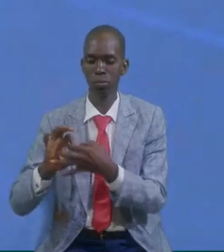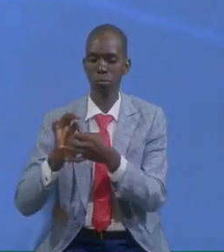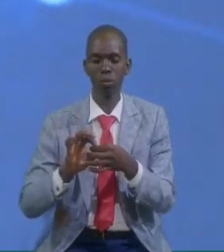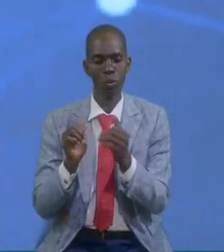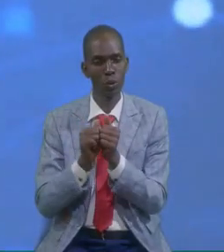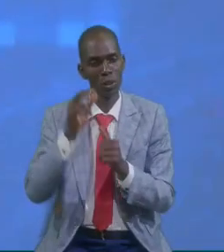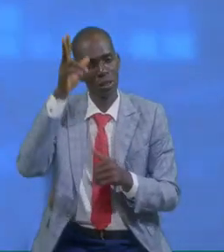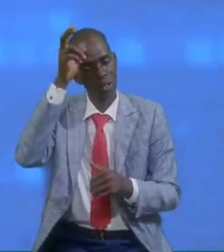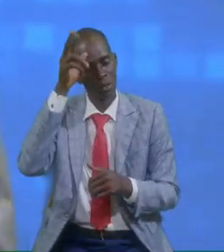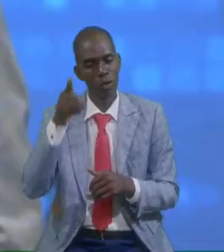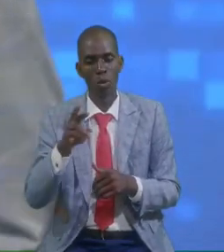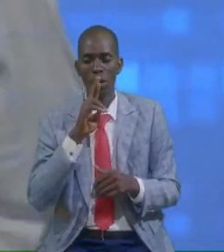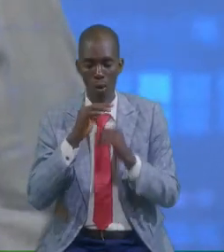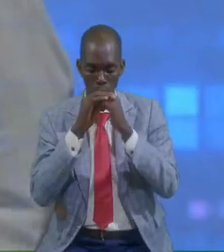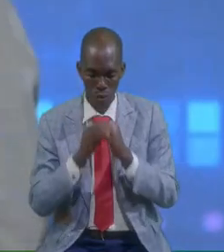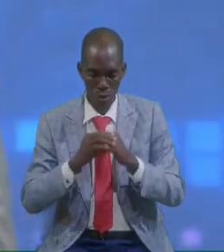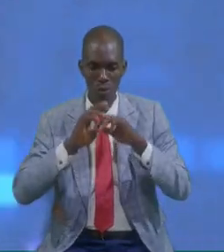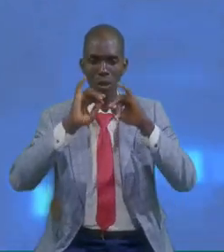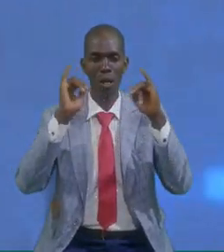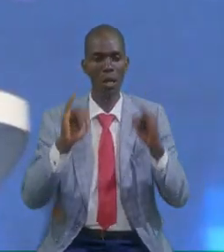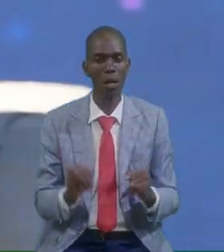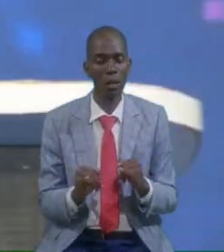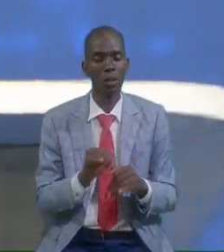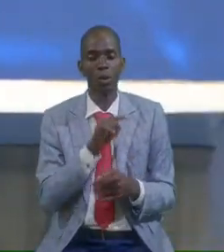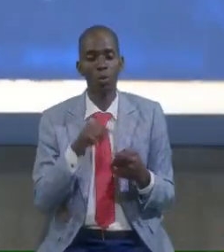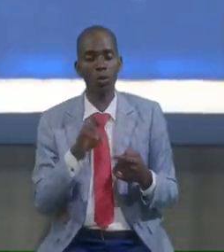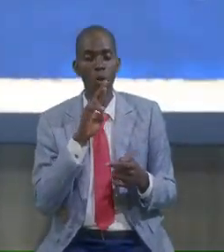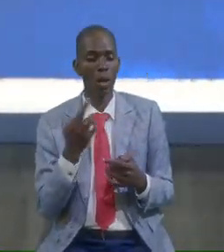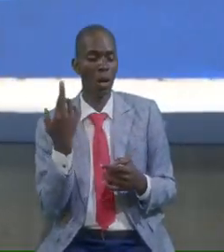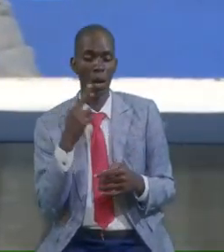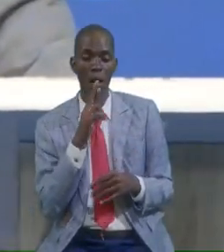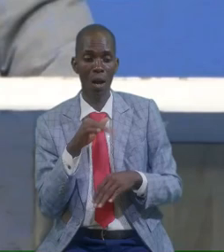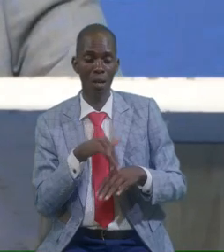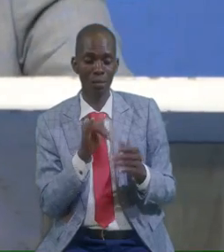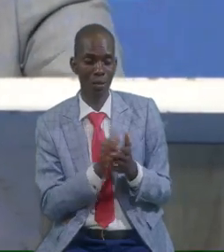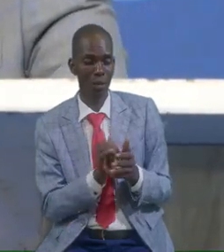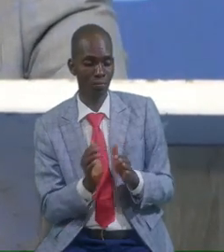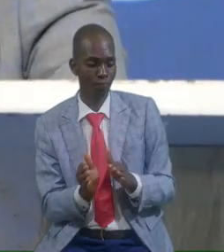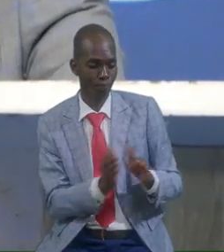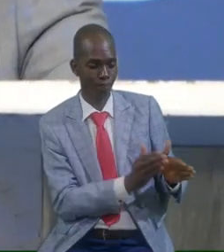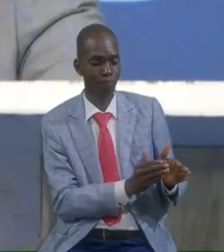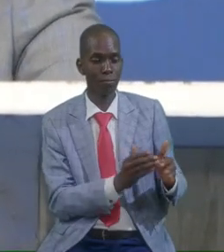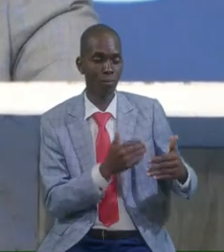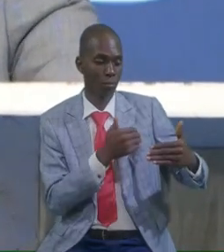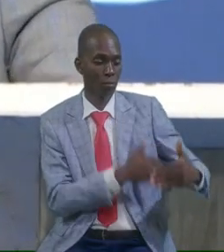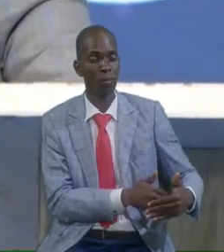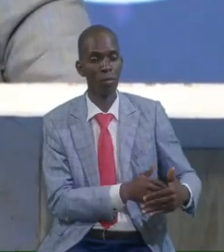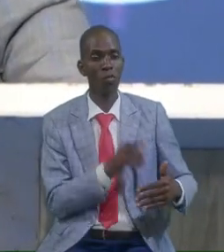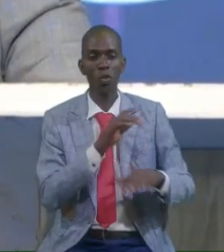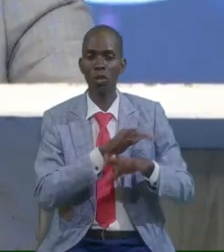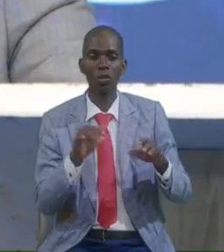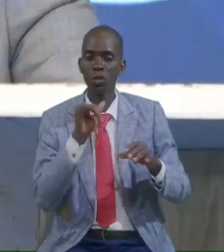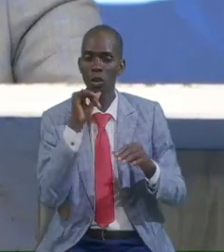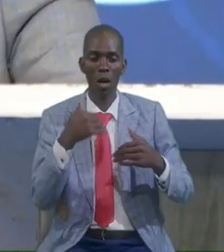when you were in that corner that you didn't have the connection and